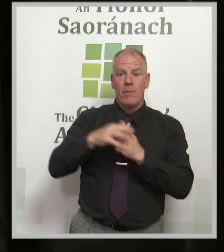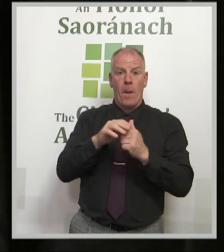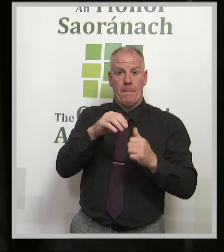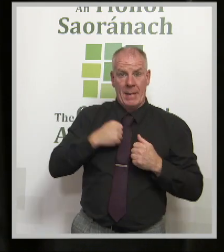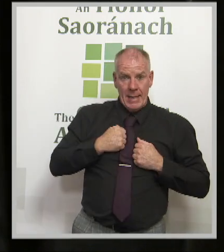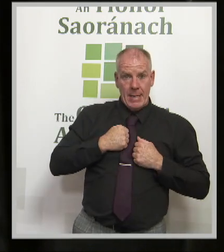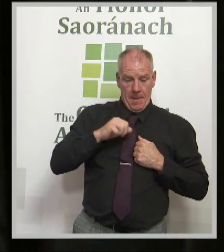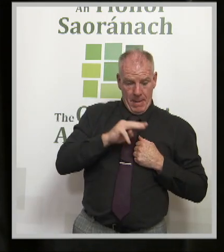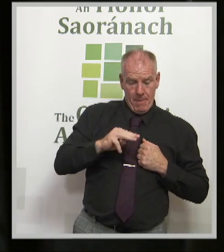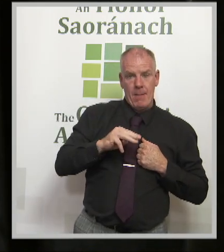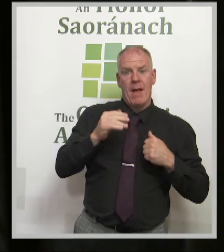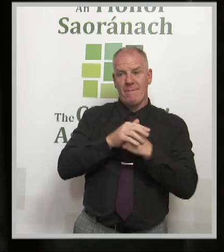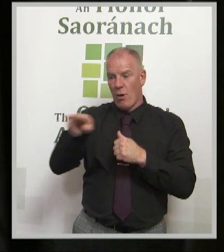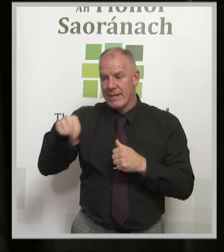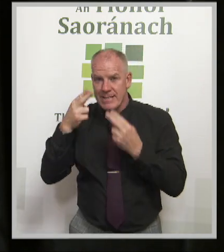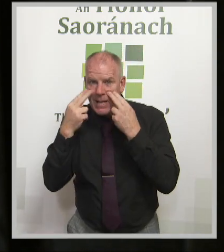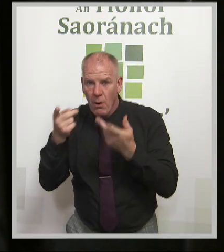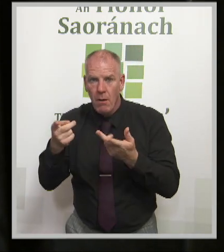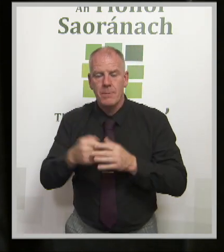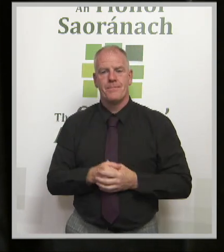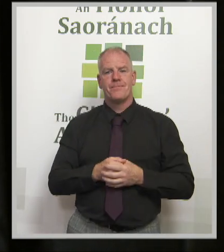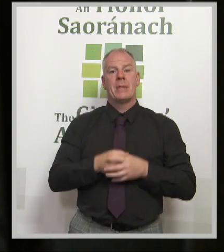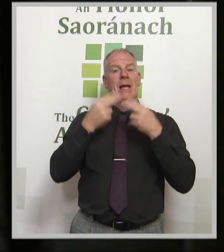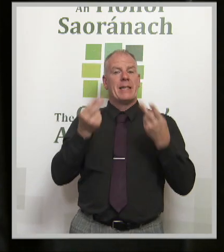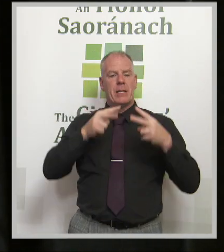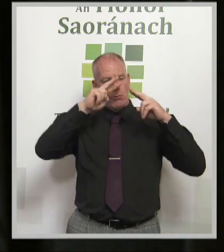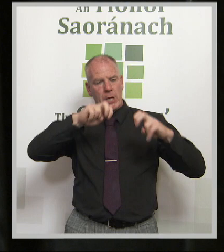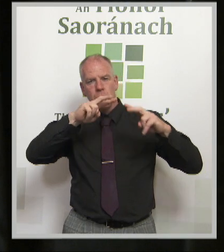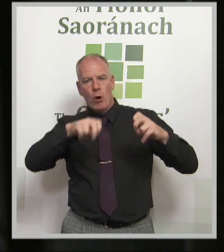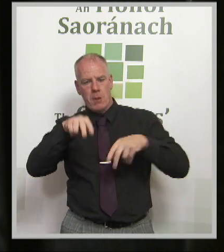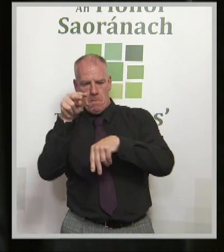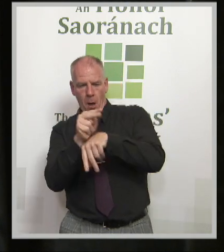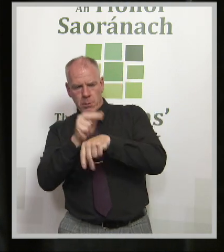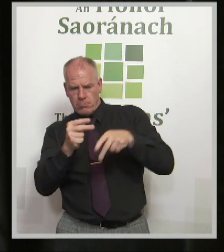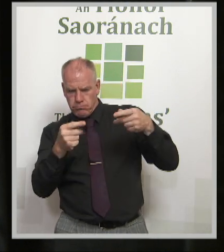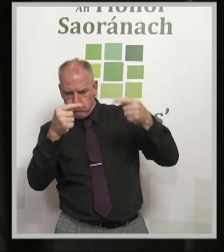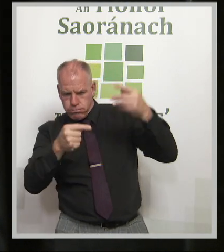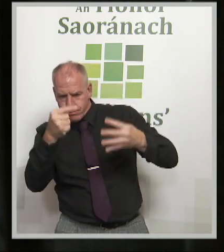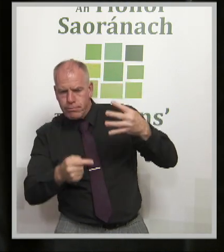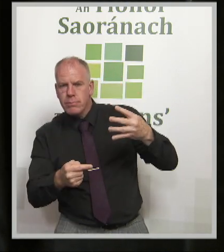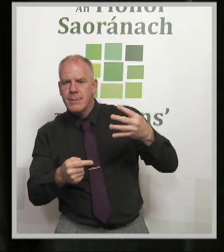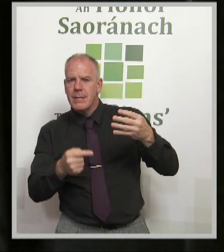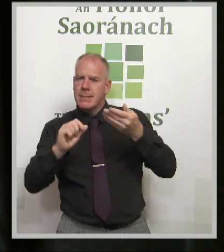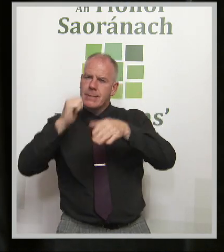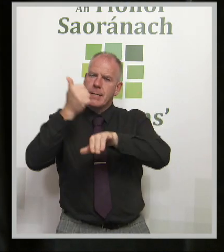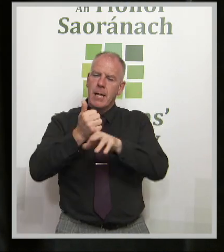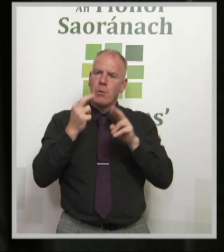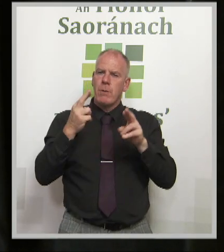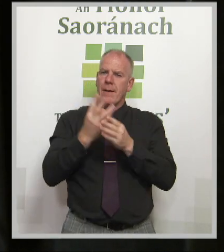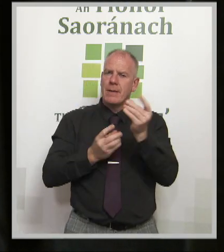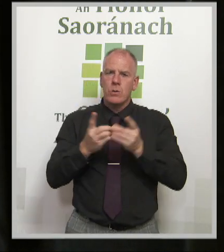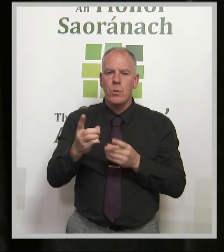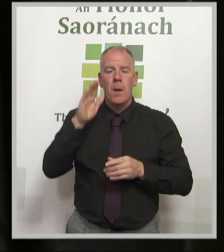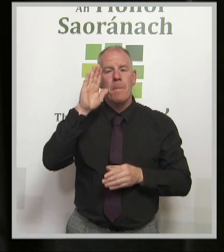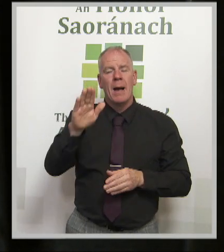people. You need research and monitoring, because to design the right measures, you need to understand the